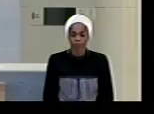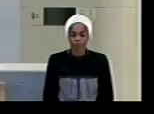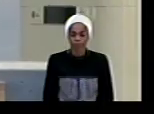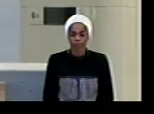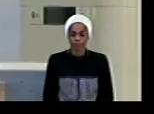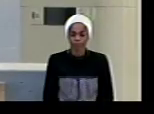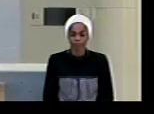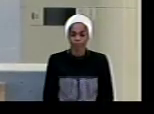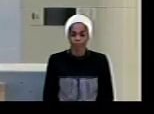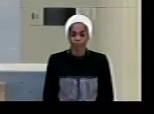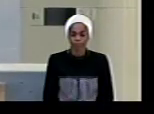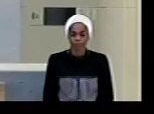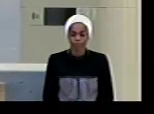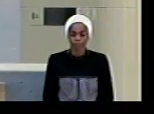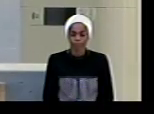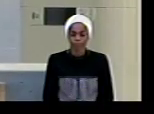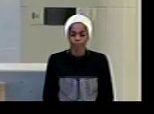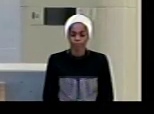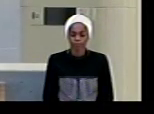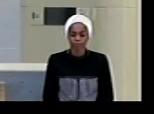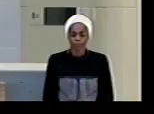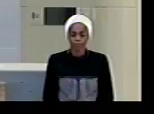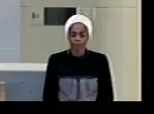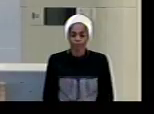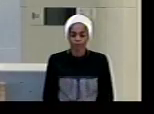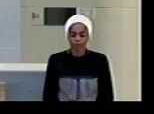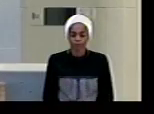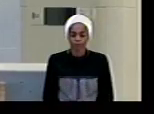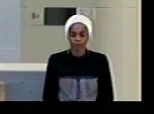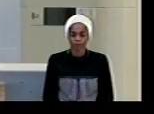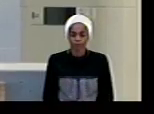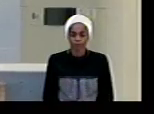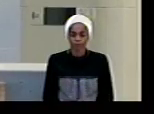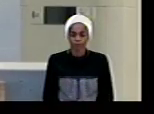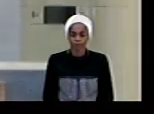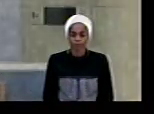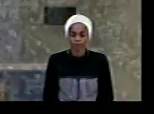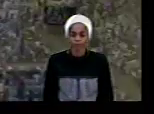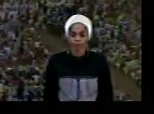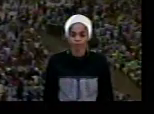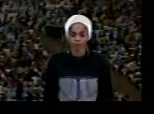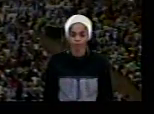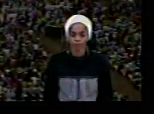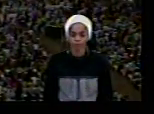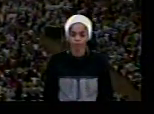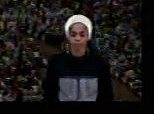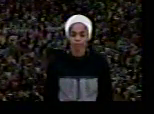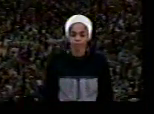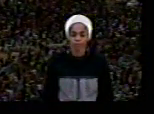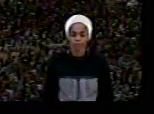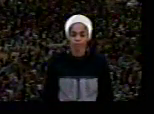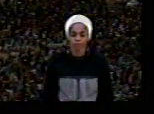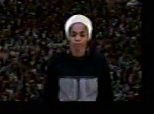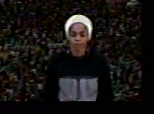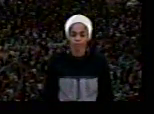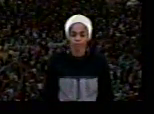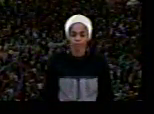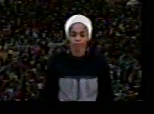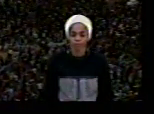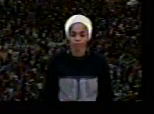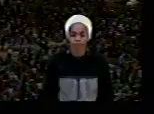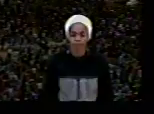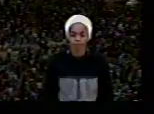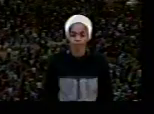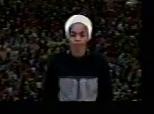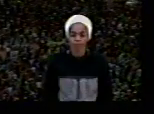O place and aim your confidence. O trust him and obey. Christ Jesus has